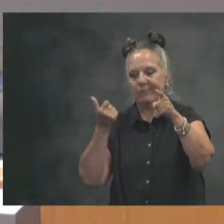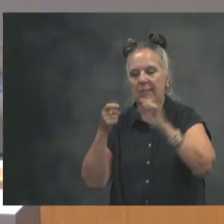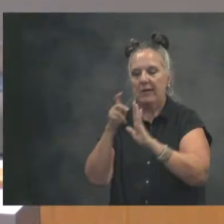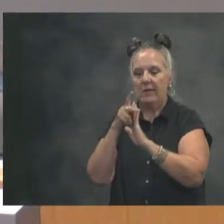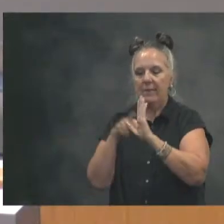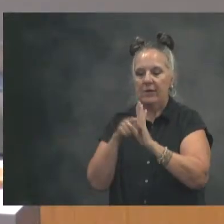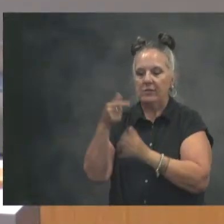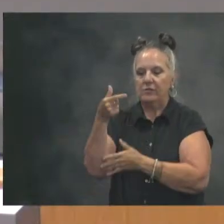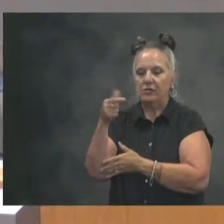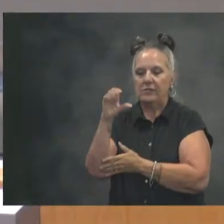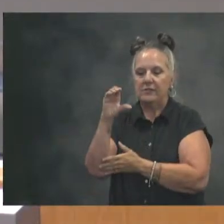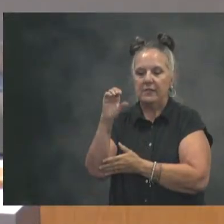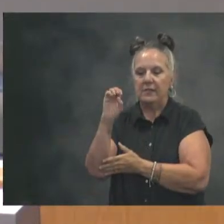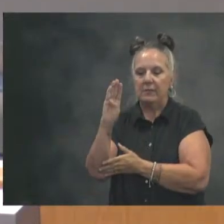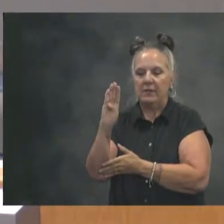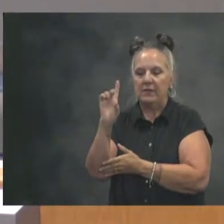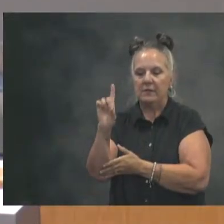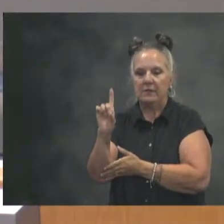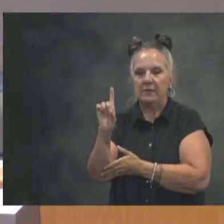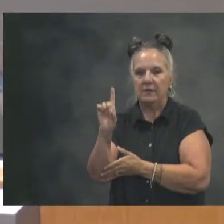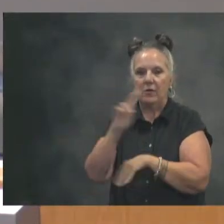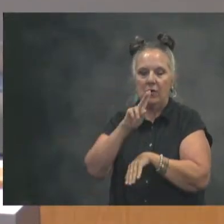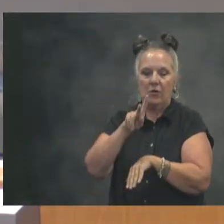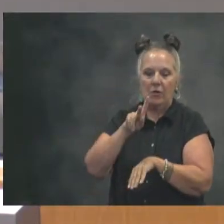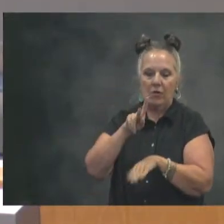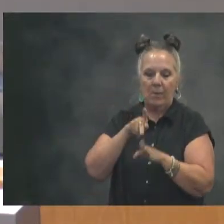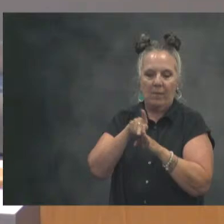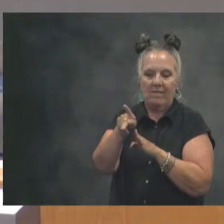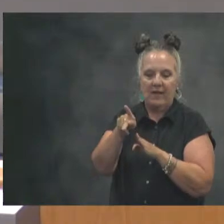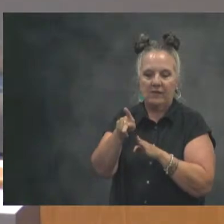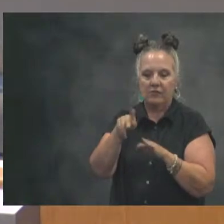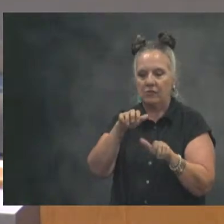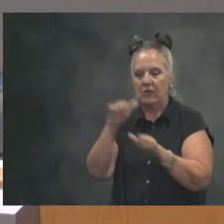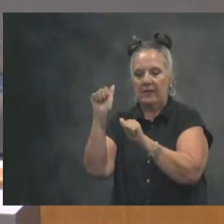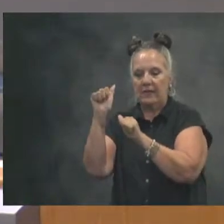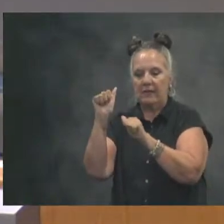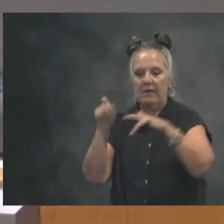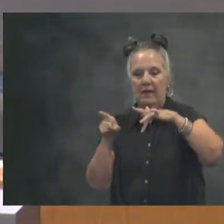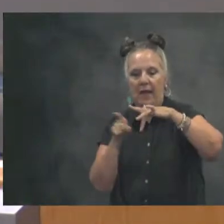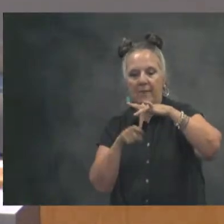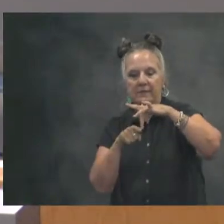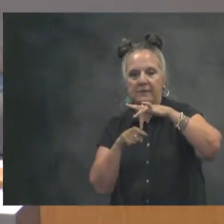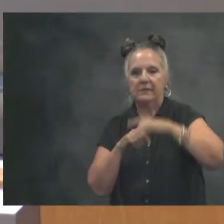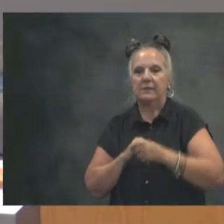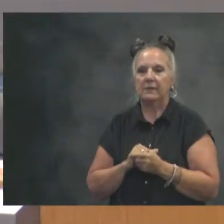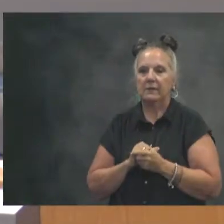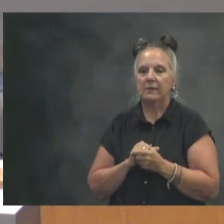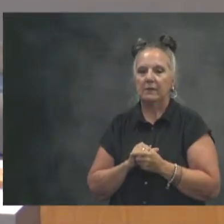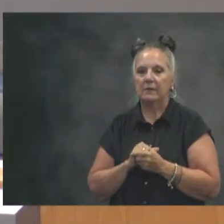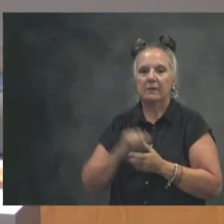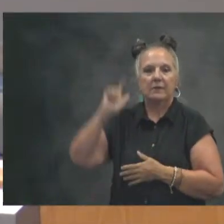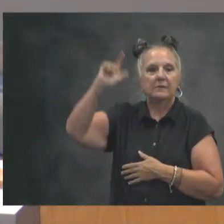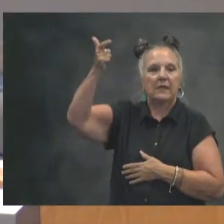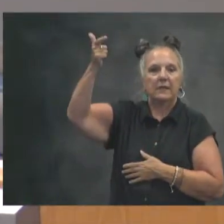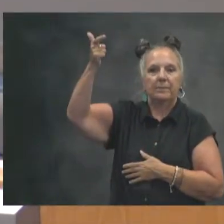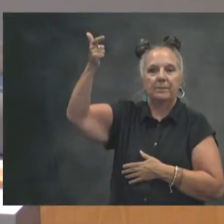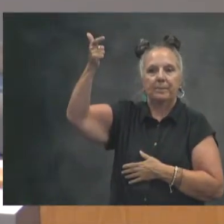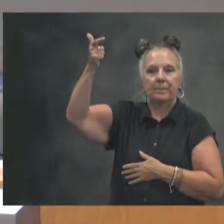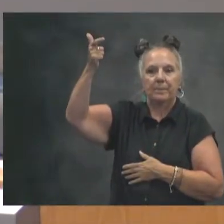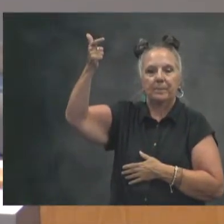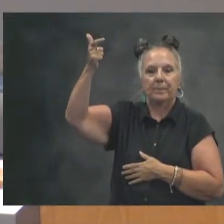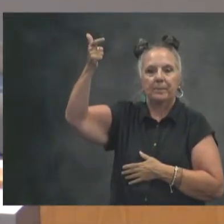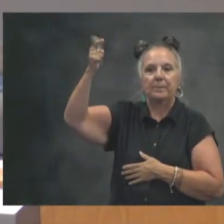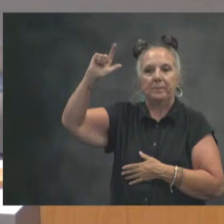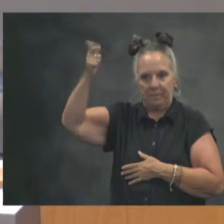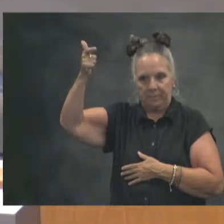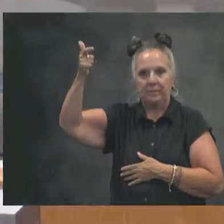policy GCBD entitled Professional Leaves and Absences. Thank you, Mr. Stauffer. Is there a second?